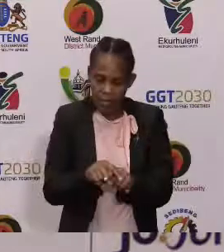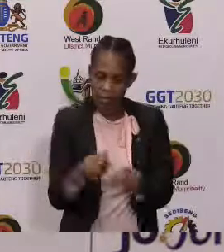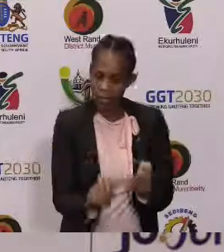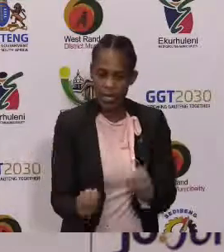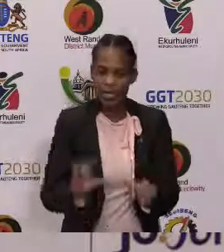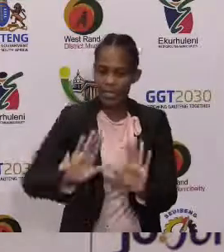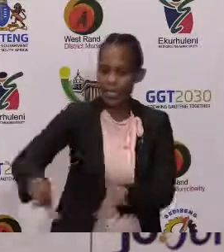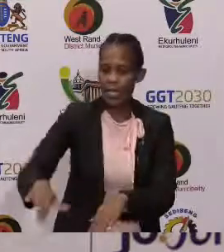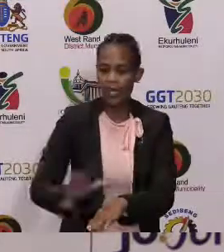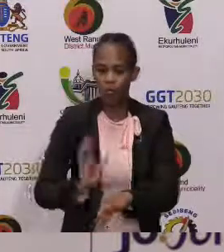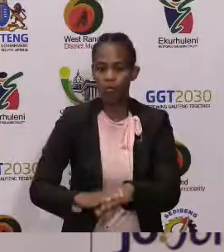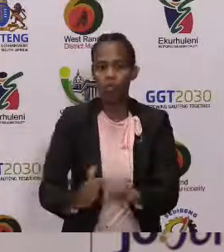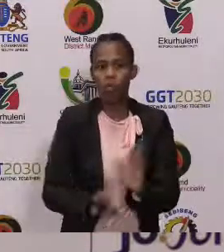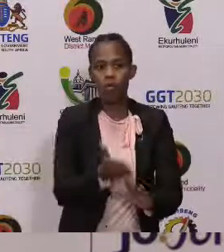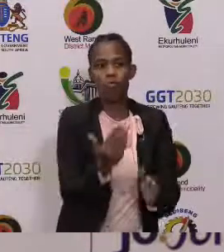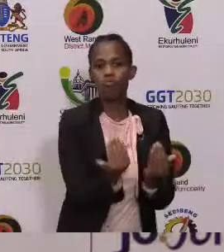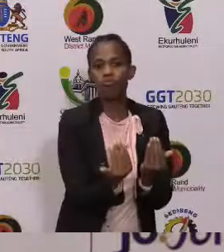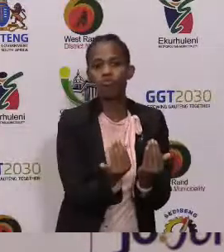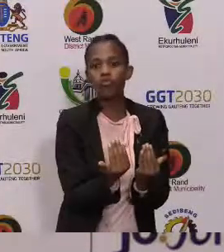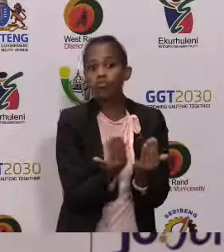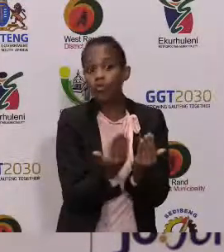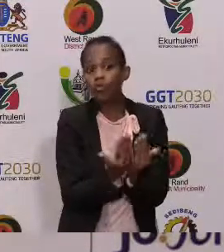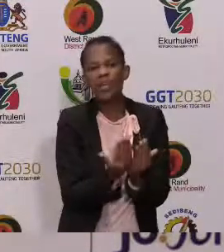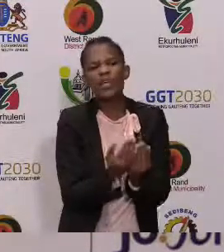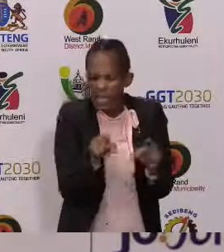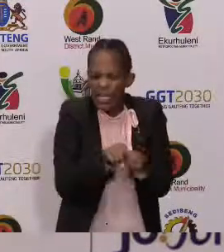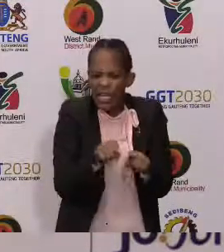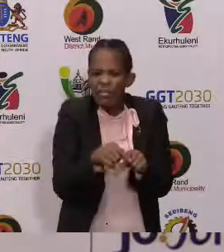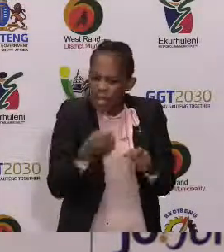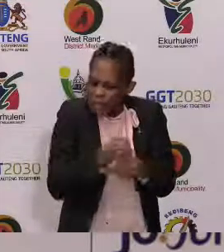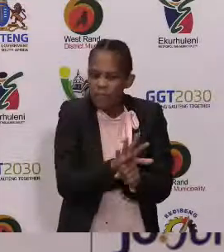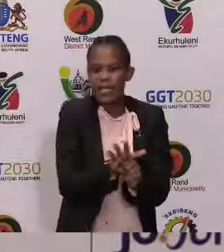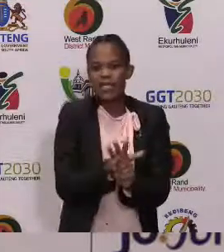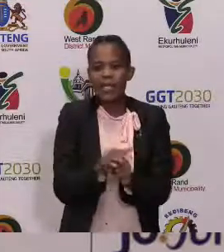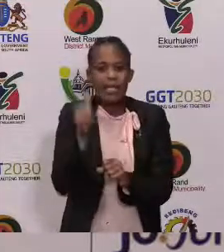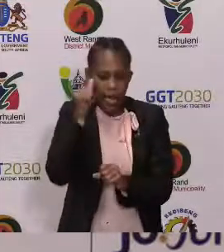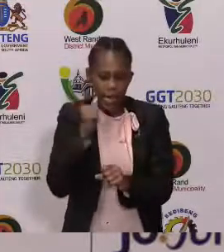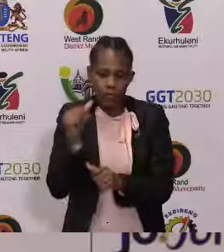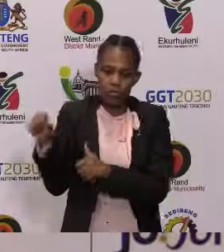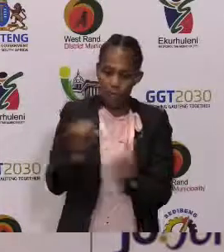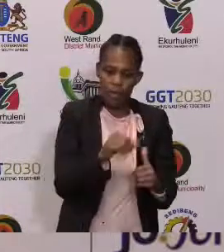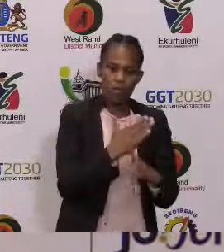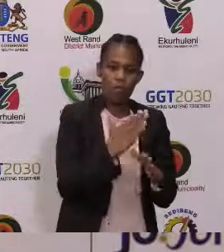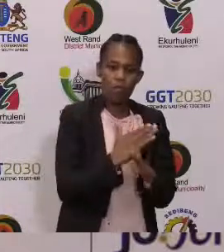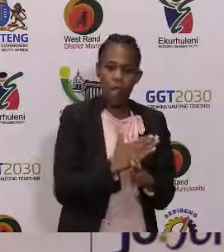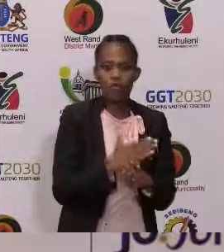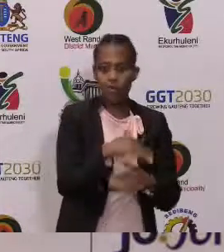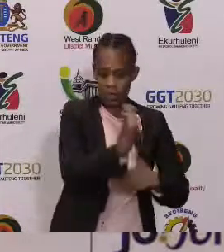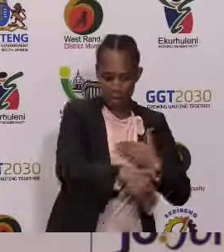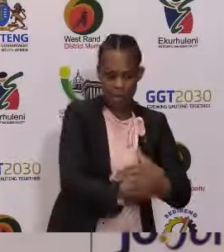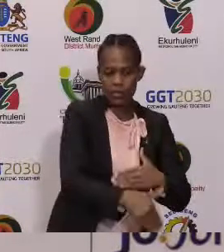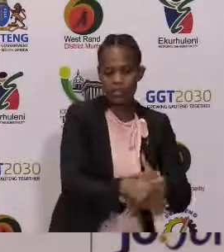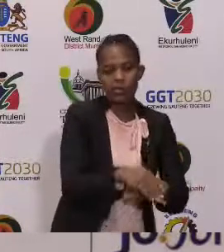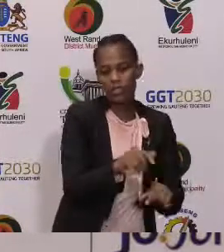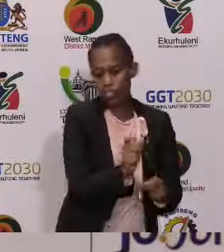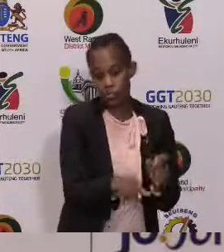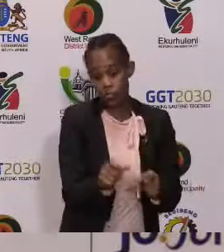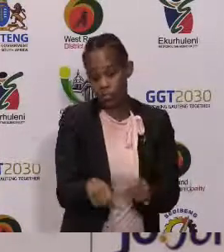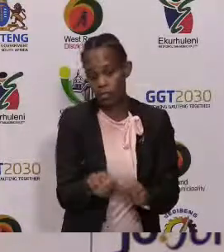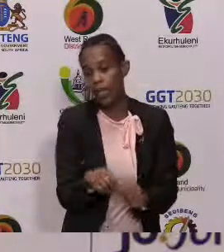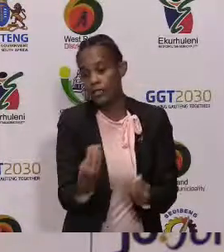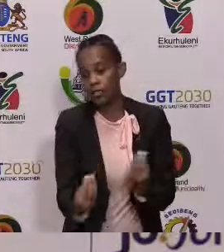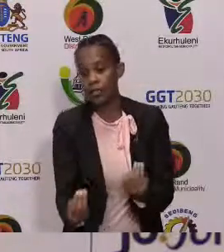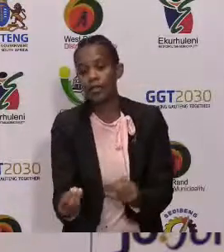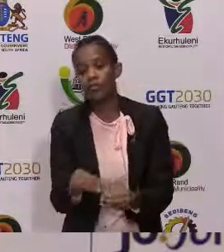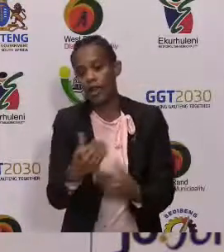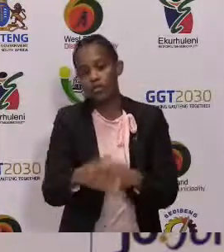actually protect them from getting infected. They were as likely to be infected as adults when they were outside of schools. Now, what